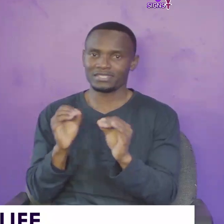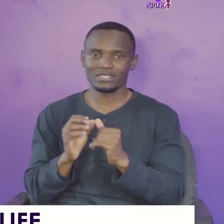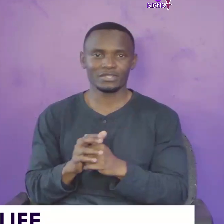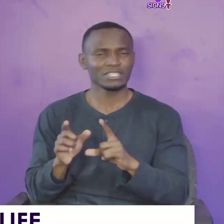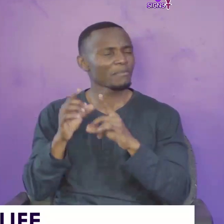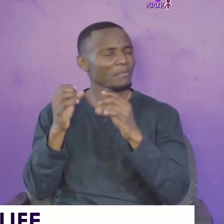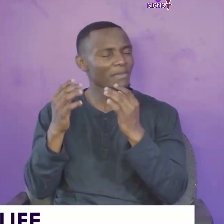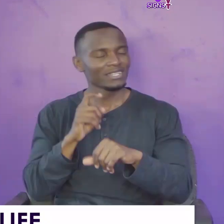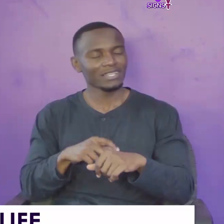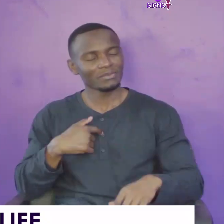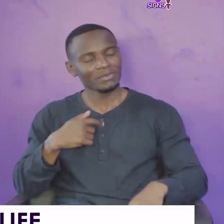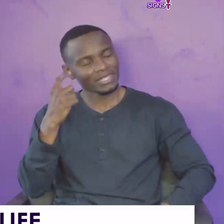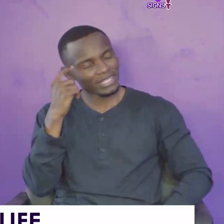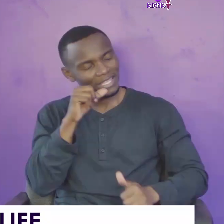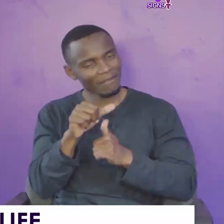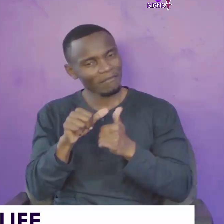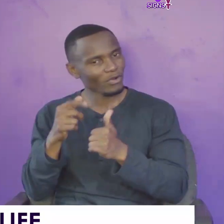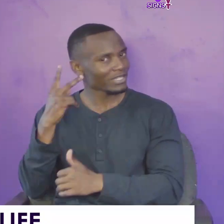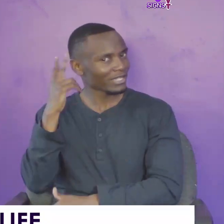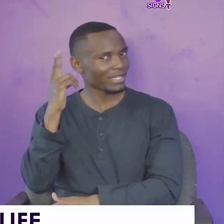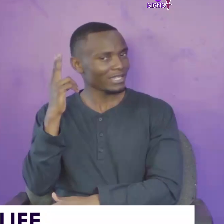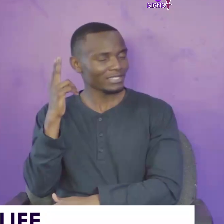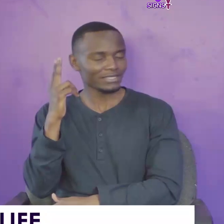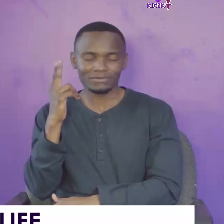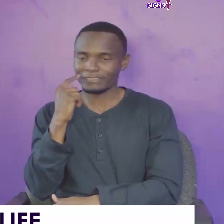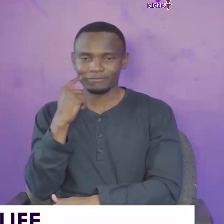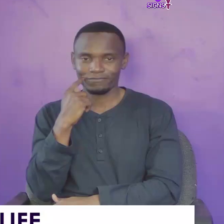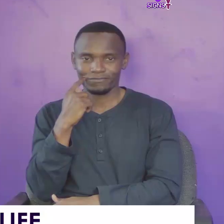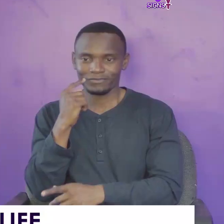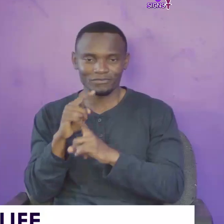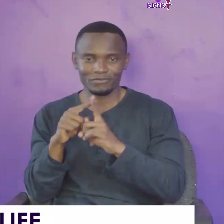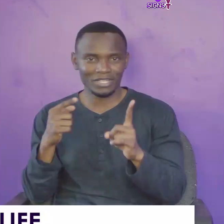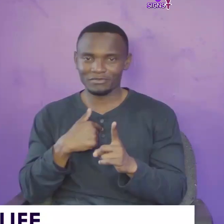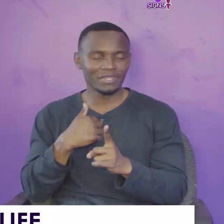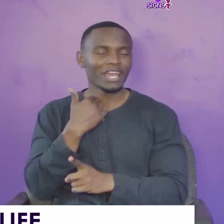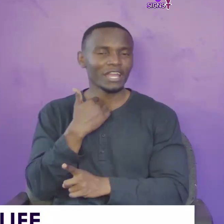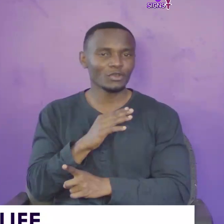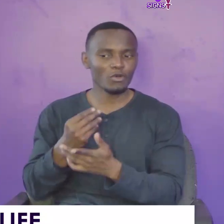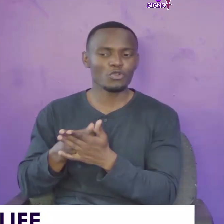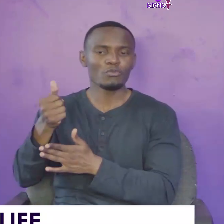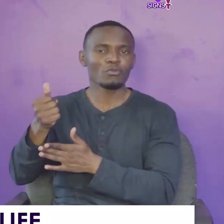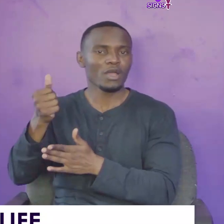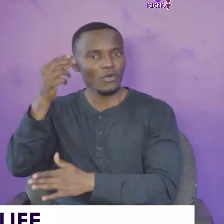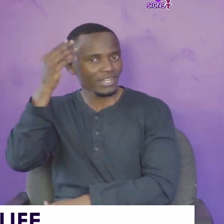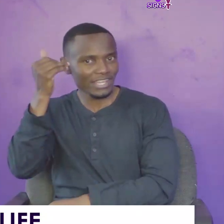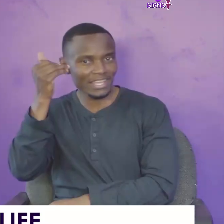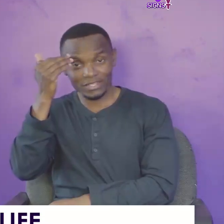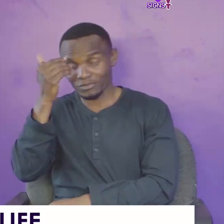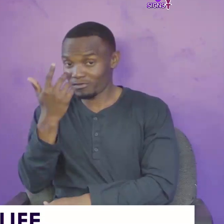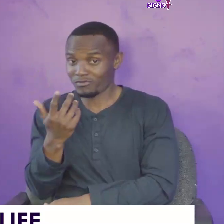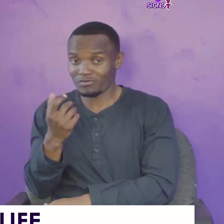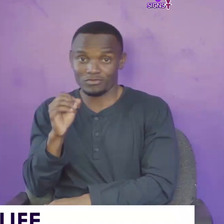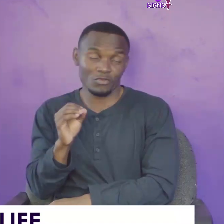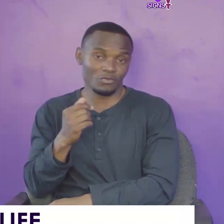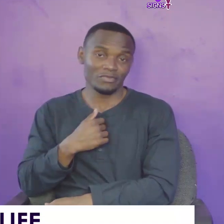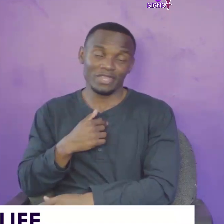think about cutting it, I then think about the alternatives, that I have to go buy hair. Okay. Why do I need to buy hair when I have hair on my head? So I like it to